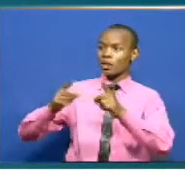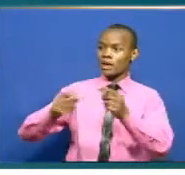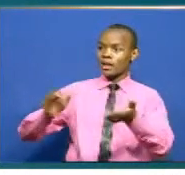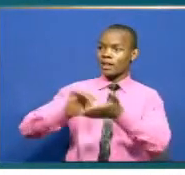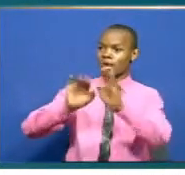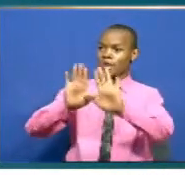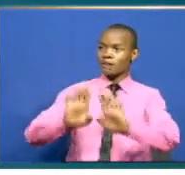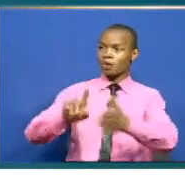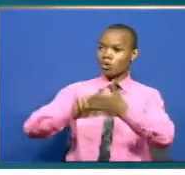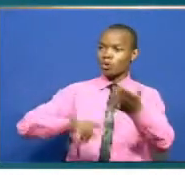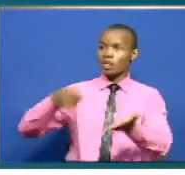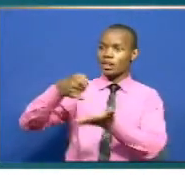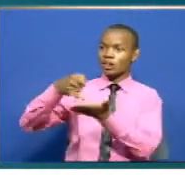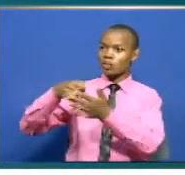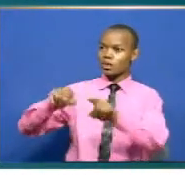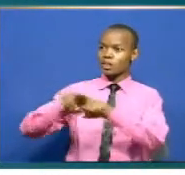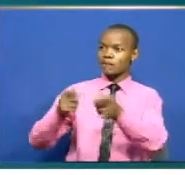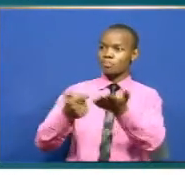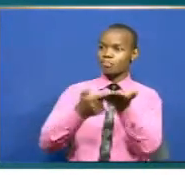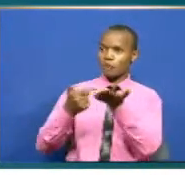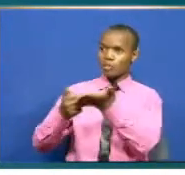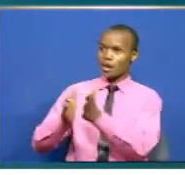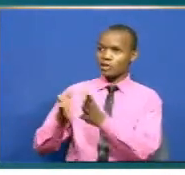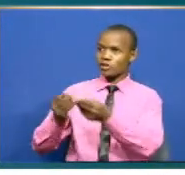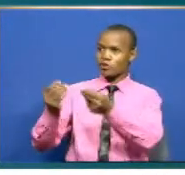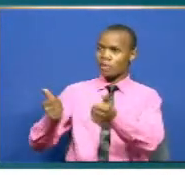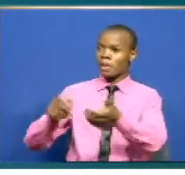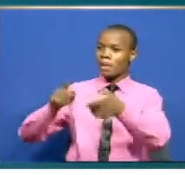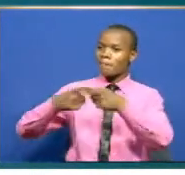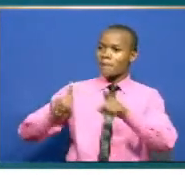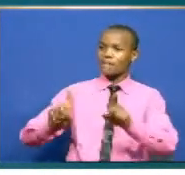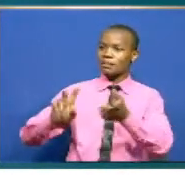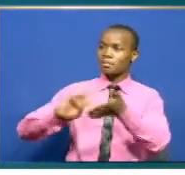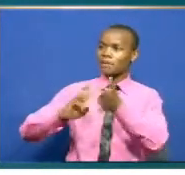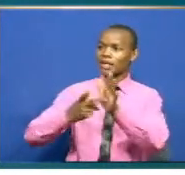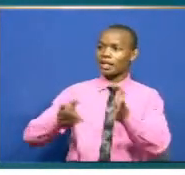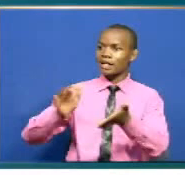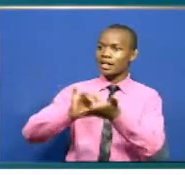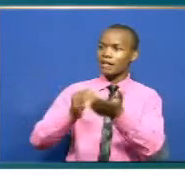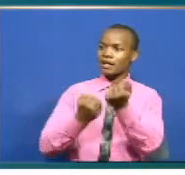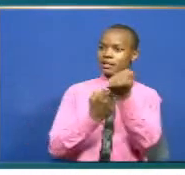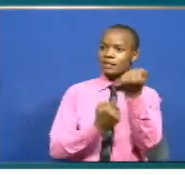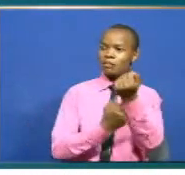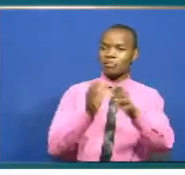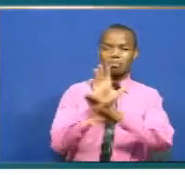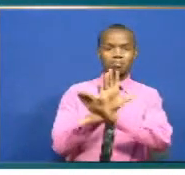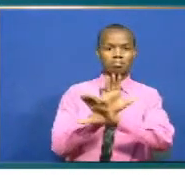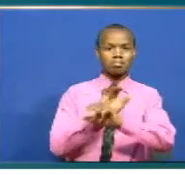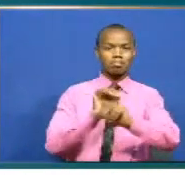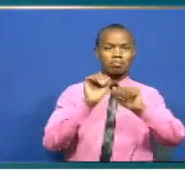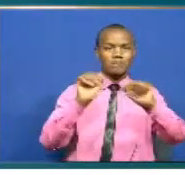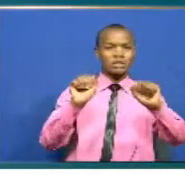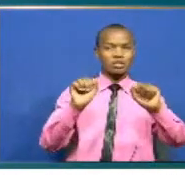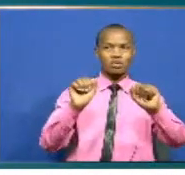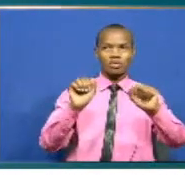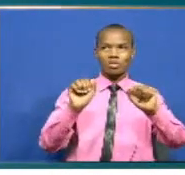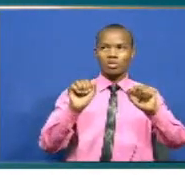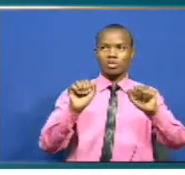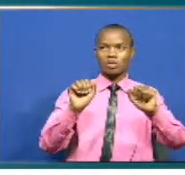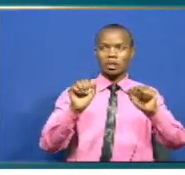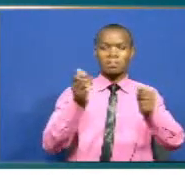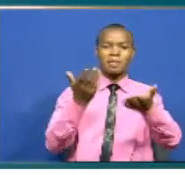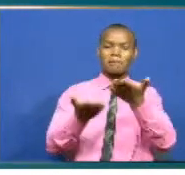to be considered and looked at. But that does not mean that our support for the president, for his legacy,